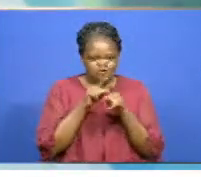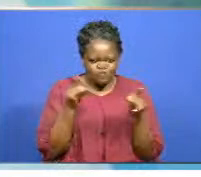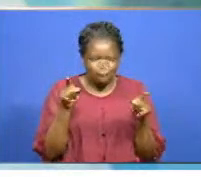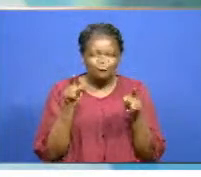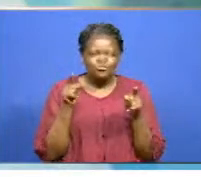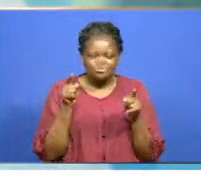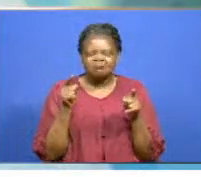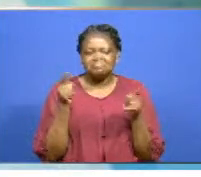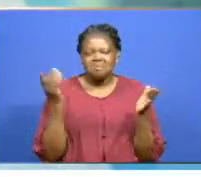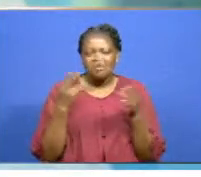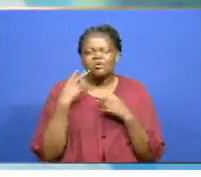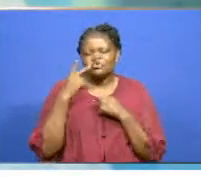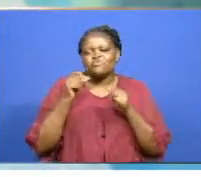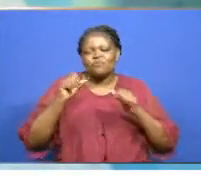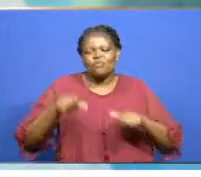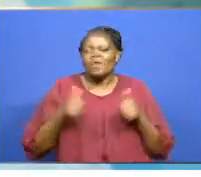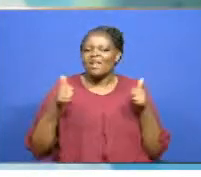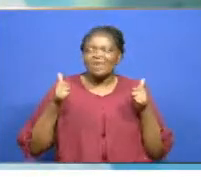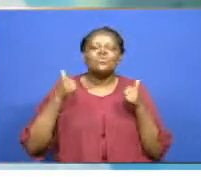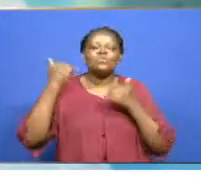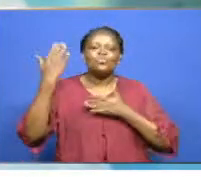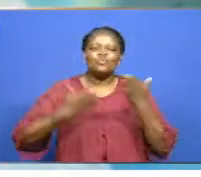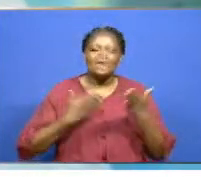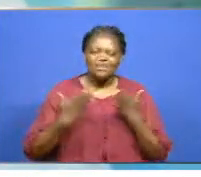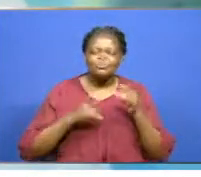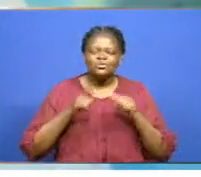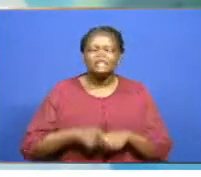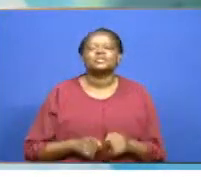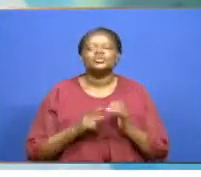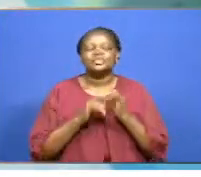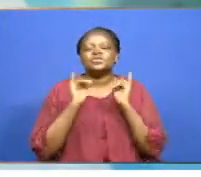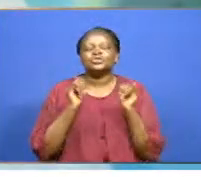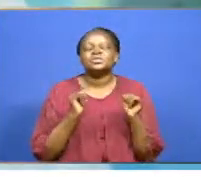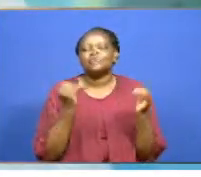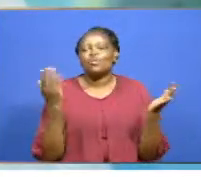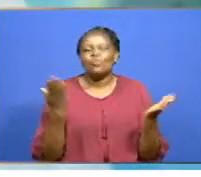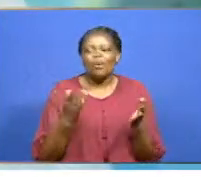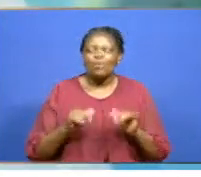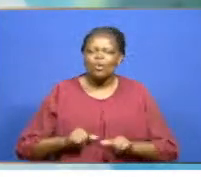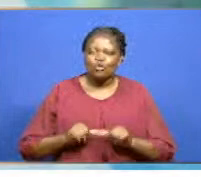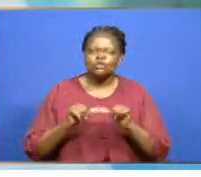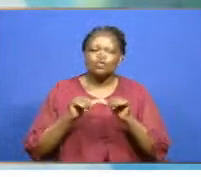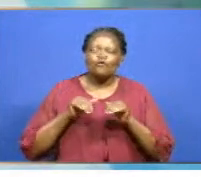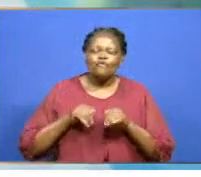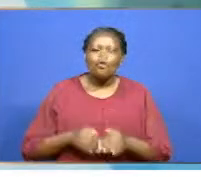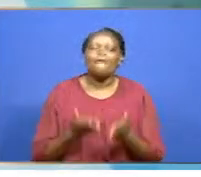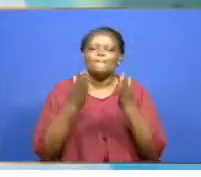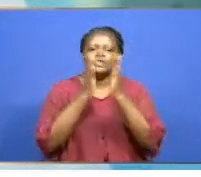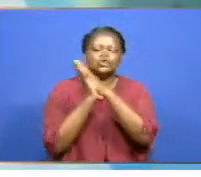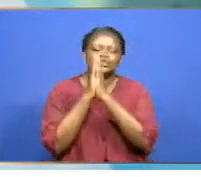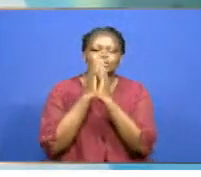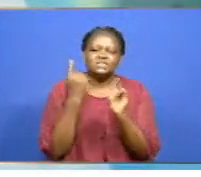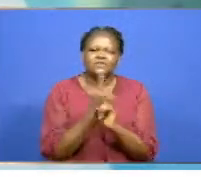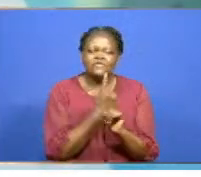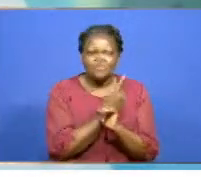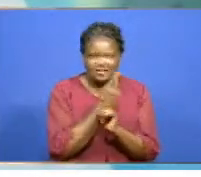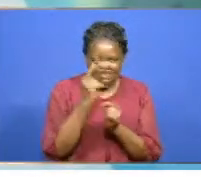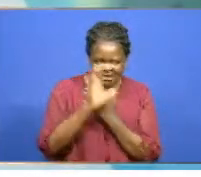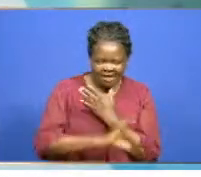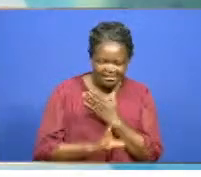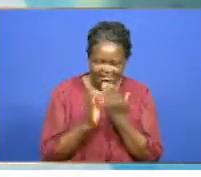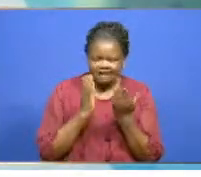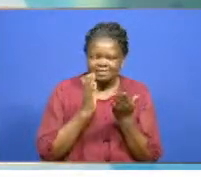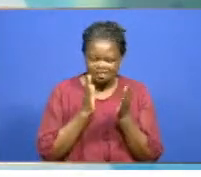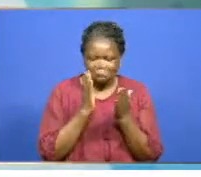pale ulipo umzima. Karibu sana kwenye Tamrini ya Channel 1 ambapo tunazidi tu kufuatilia taarifa mbalimbali humu nchini na bila